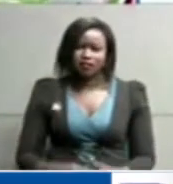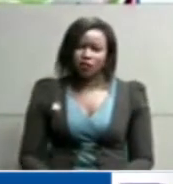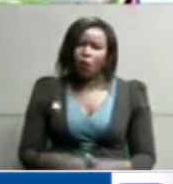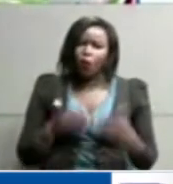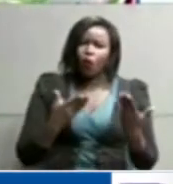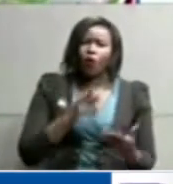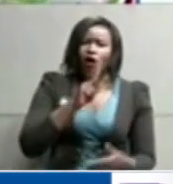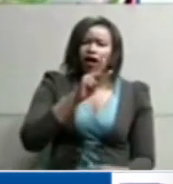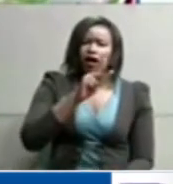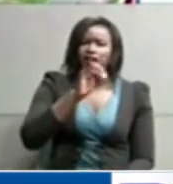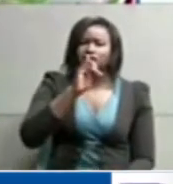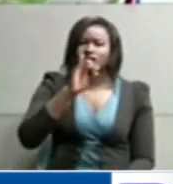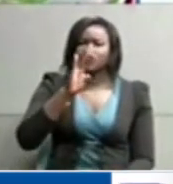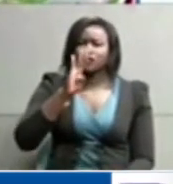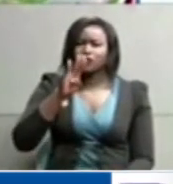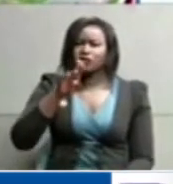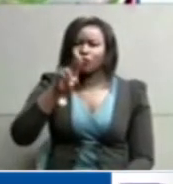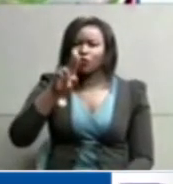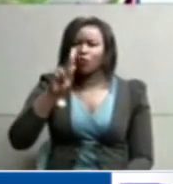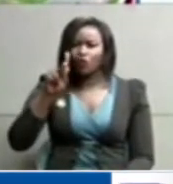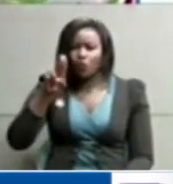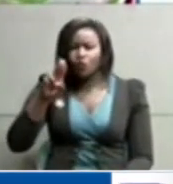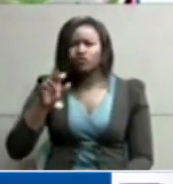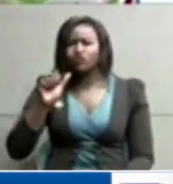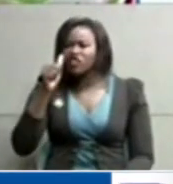Chichibuku and all those places, the trading centers.